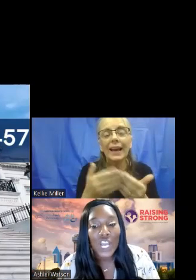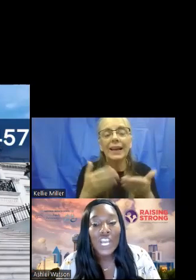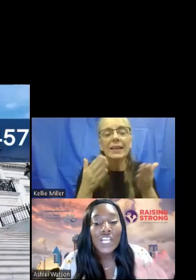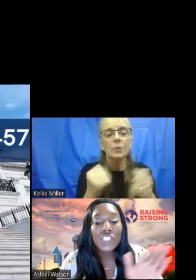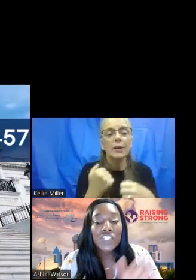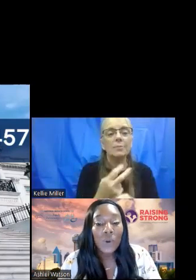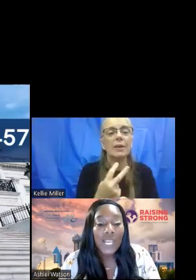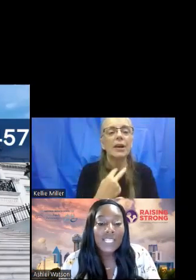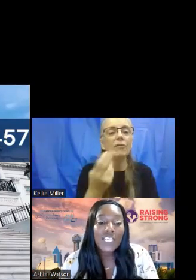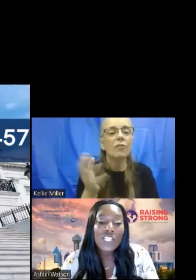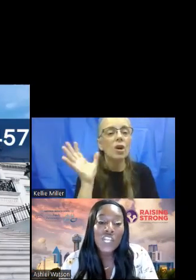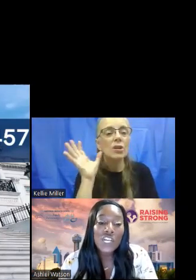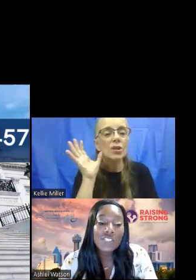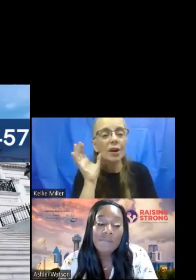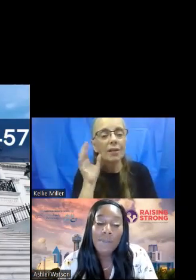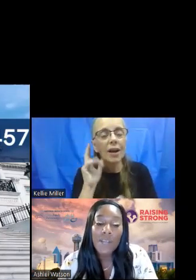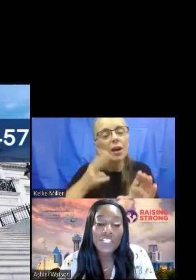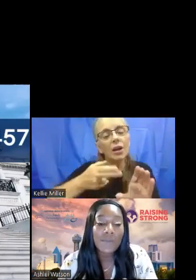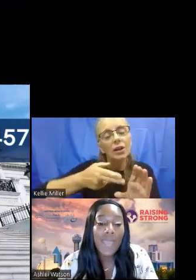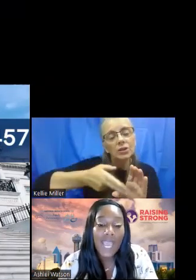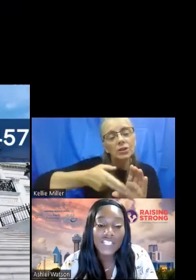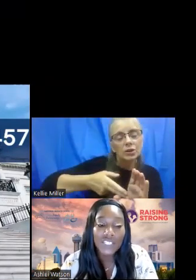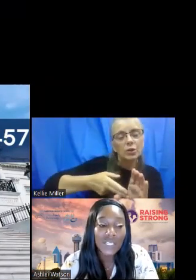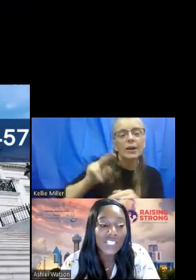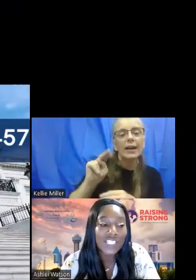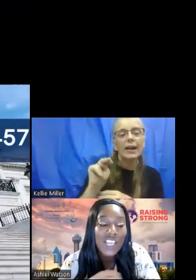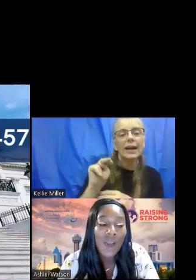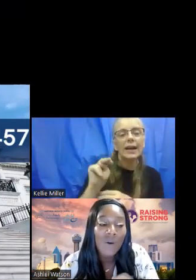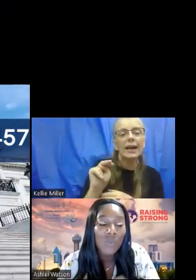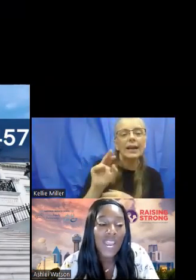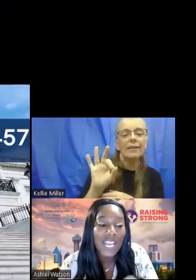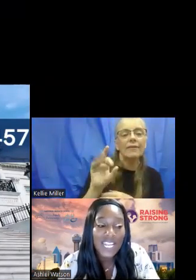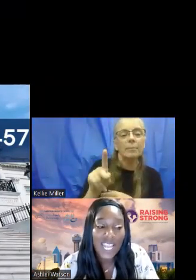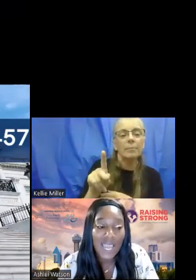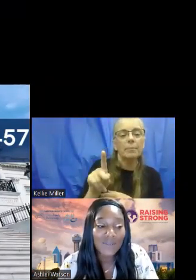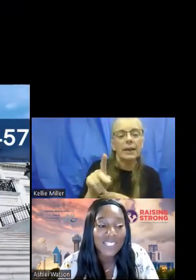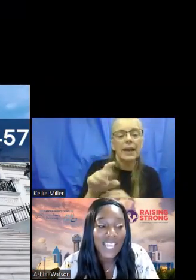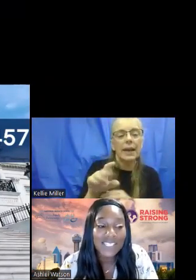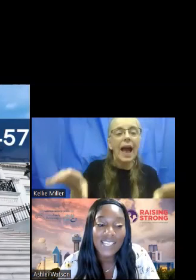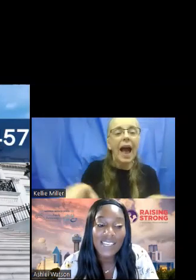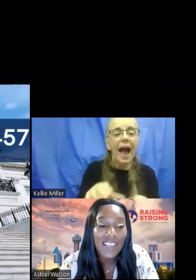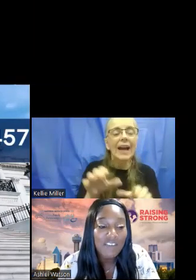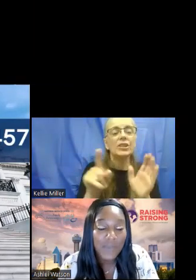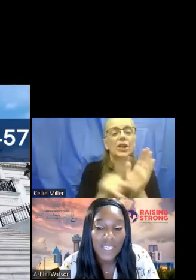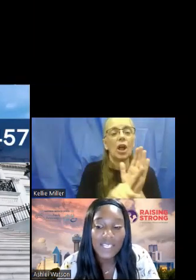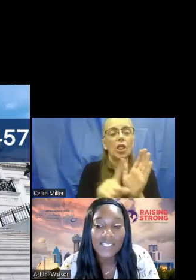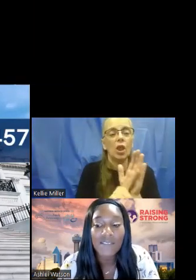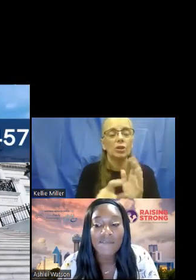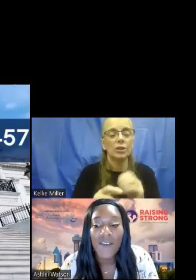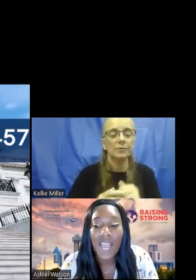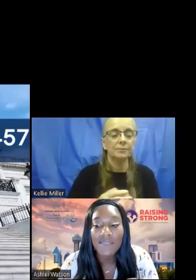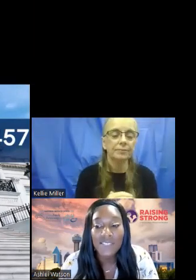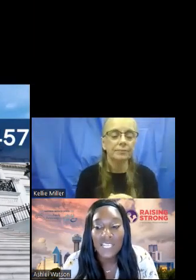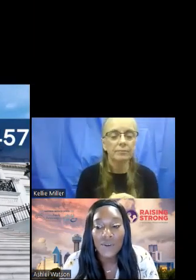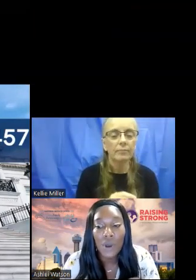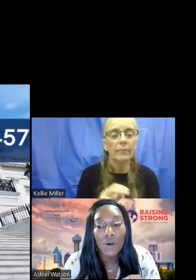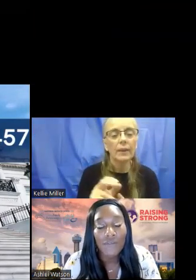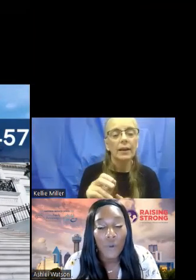heard, join the Nurse Family Partnership Action Alerts. Y'all, right now, text NFP to